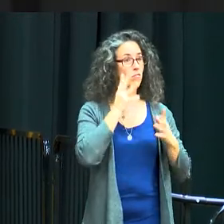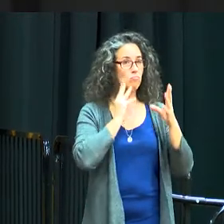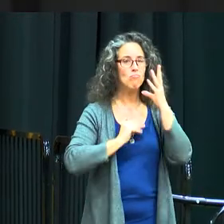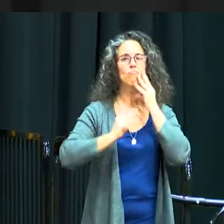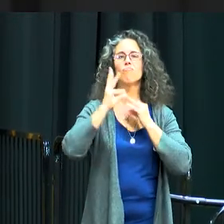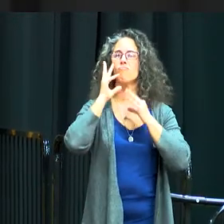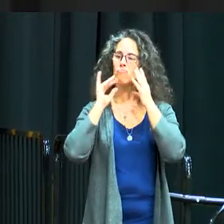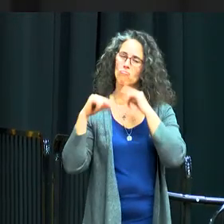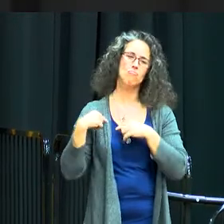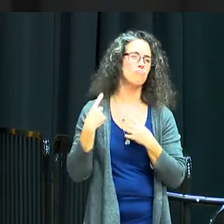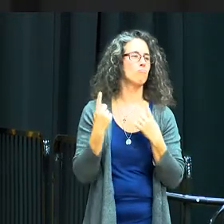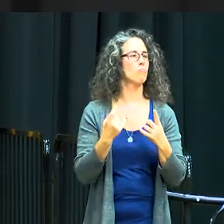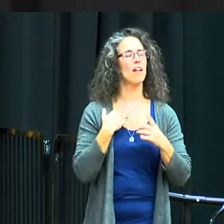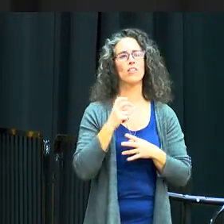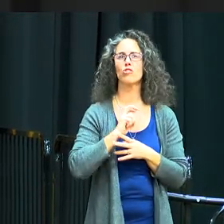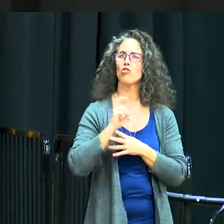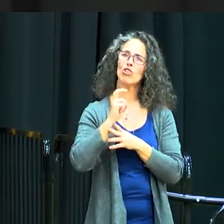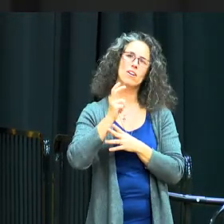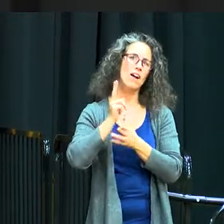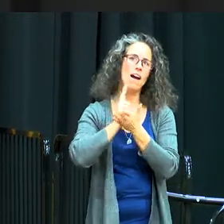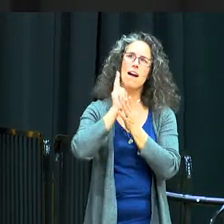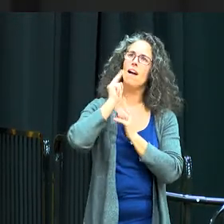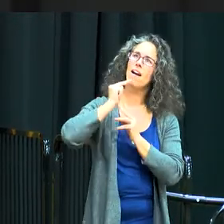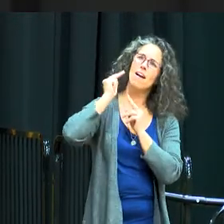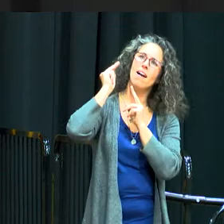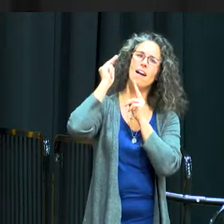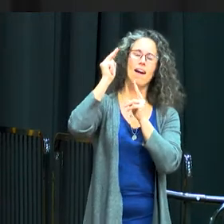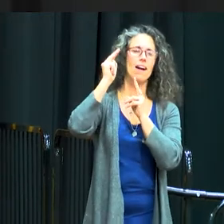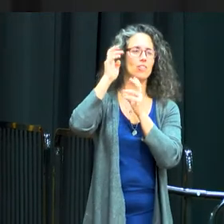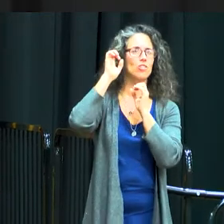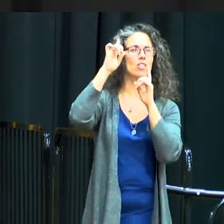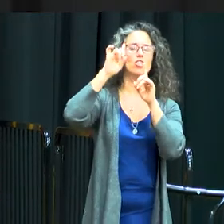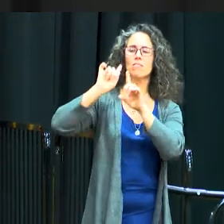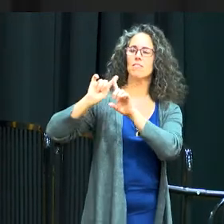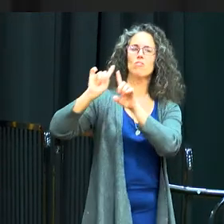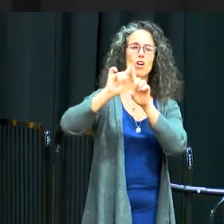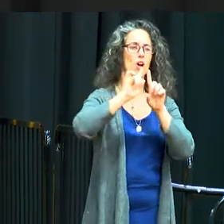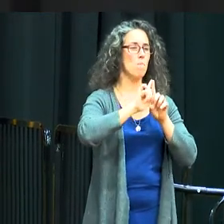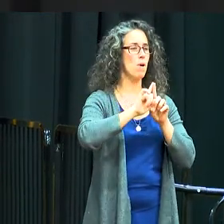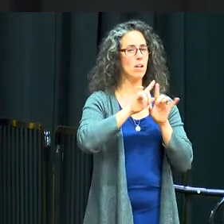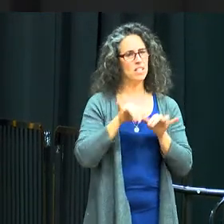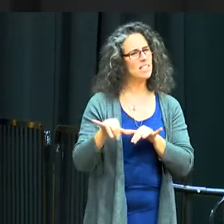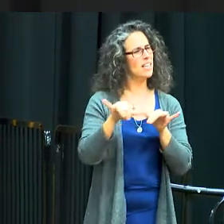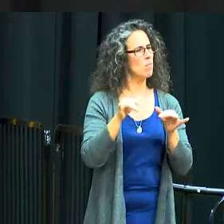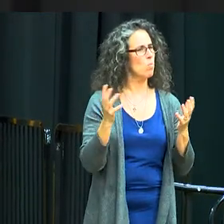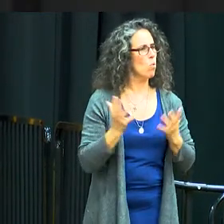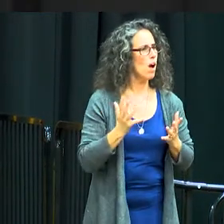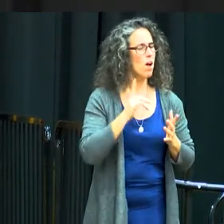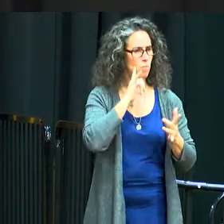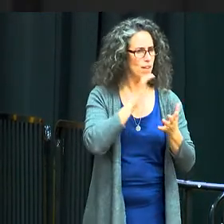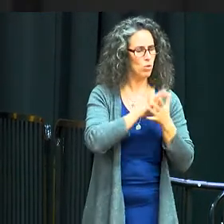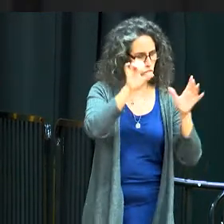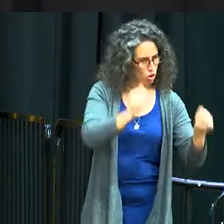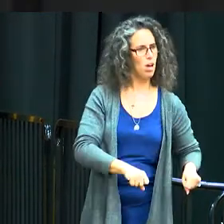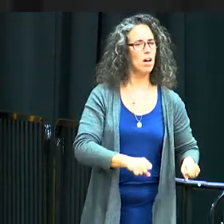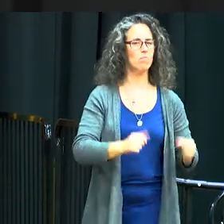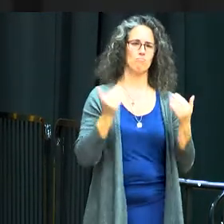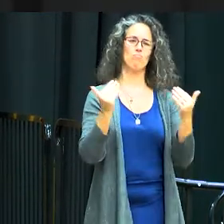higher education differ, we all have one thing in common. We believed we could, and we did.